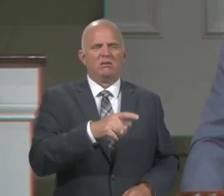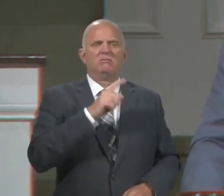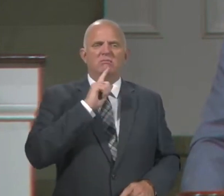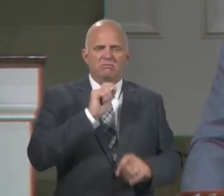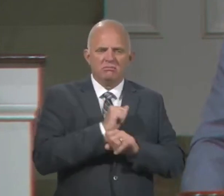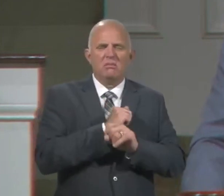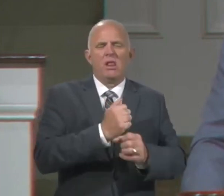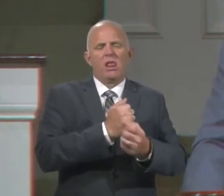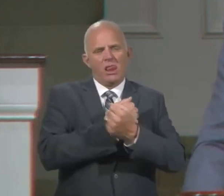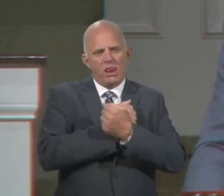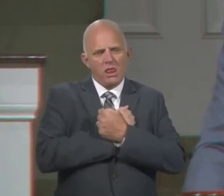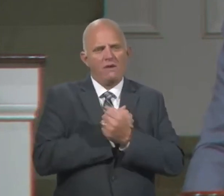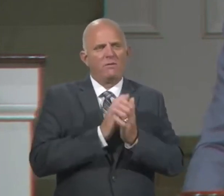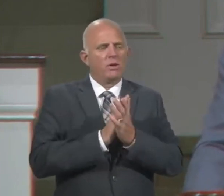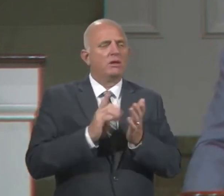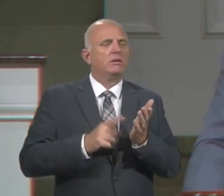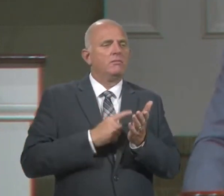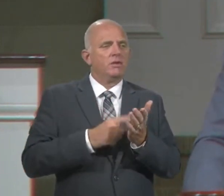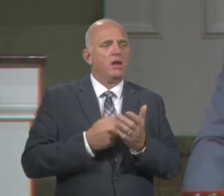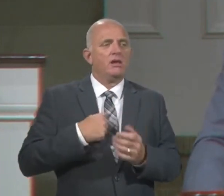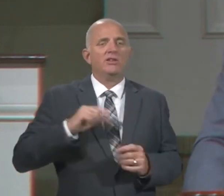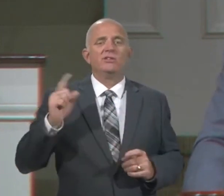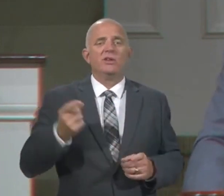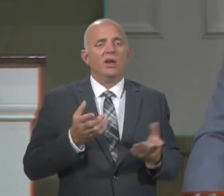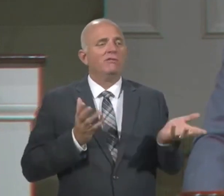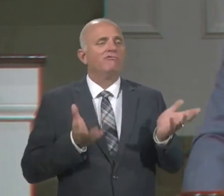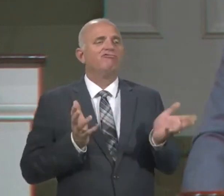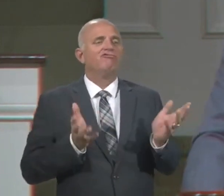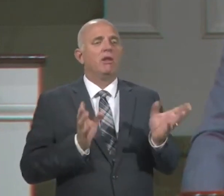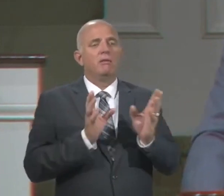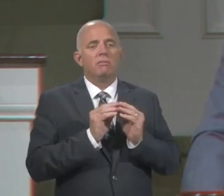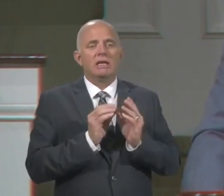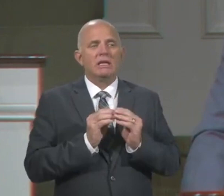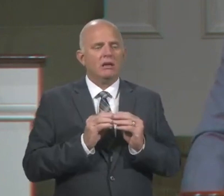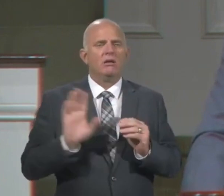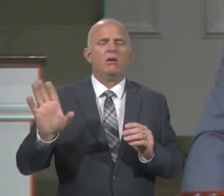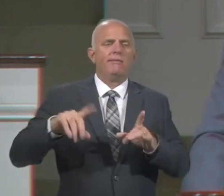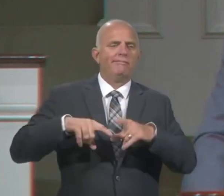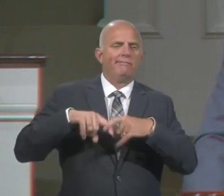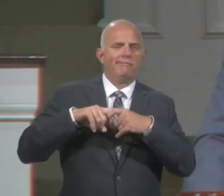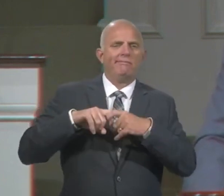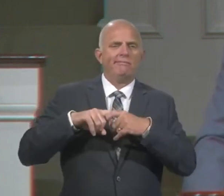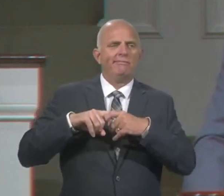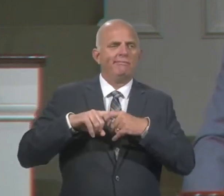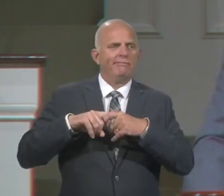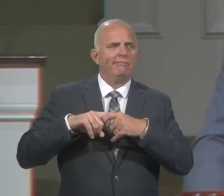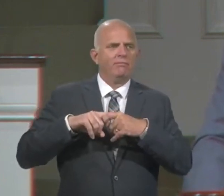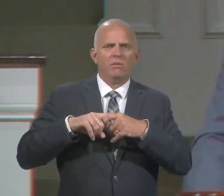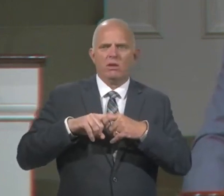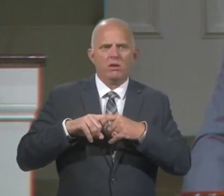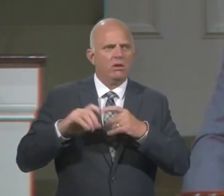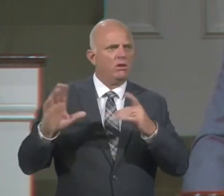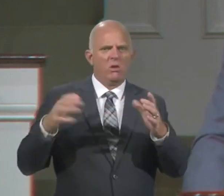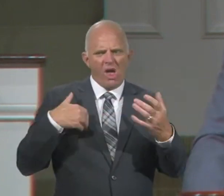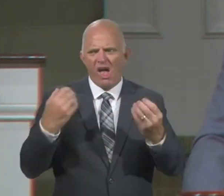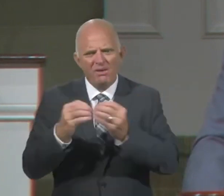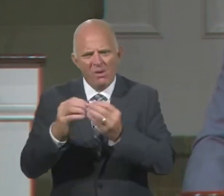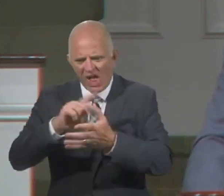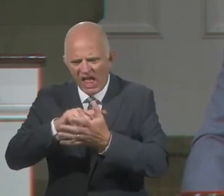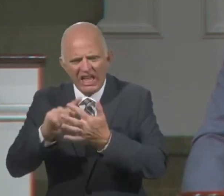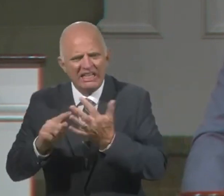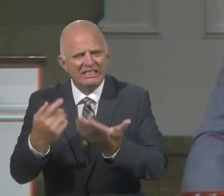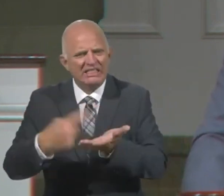middle of a conversation or middle of a meeting, he'll just stop. And I'm thinking, we got work to do. We don't have time to